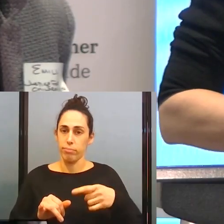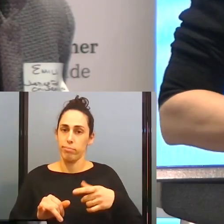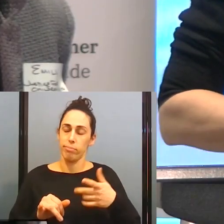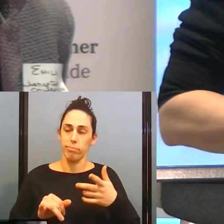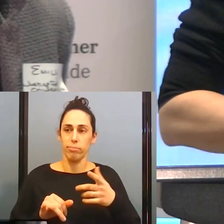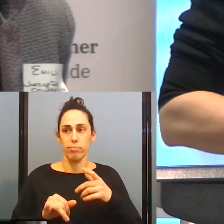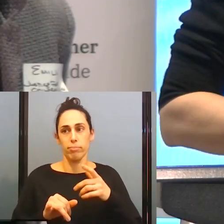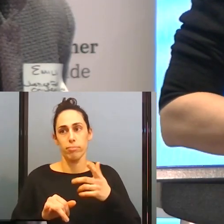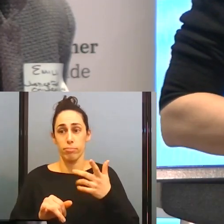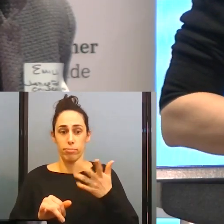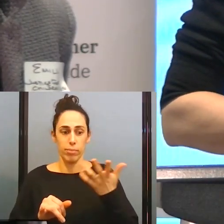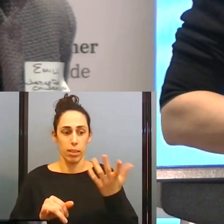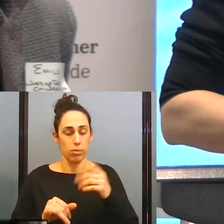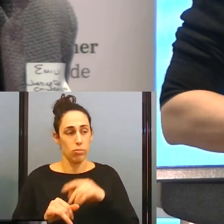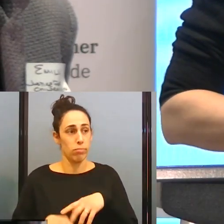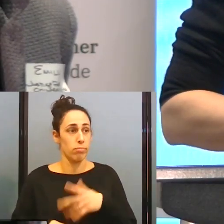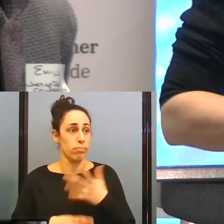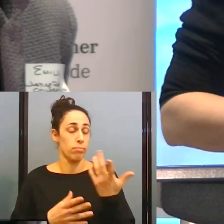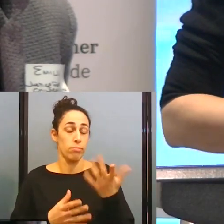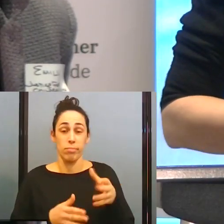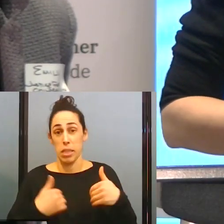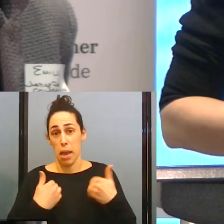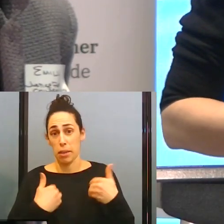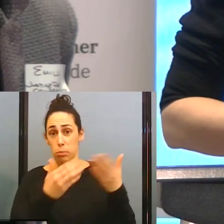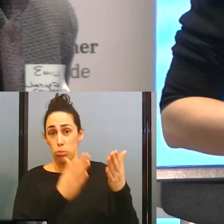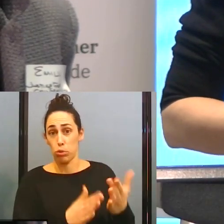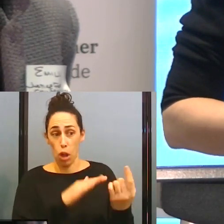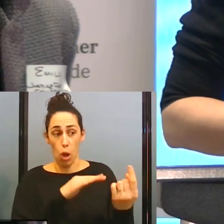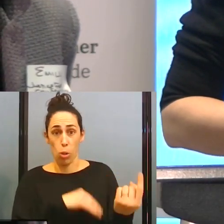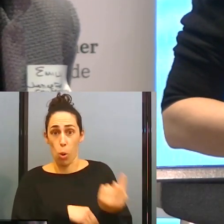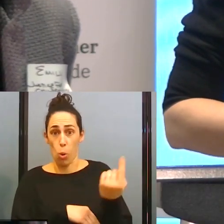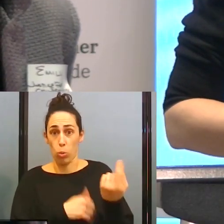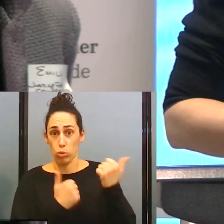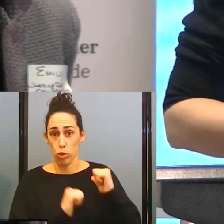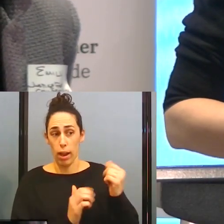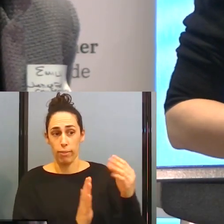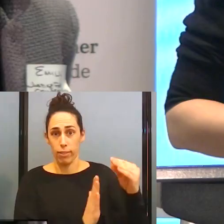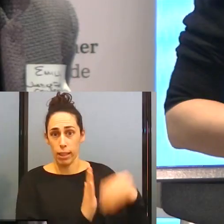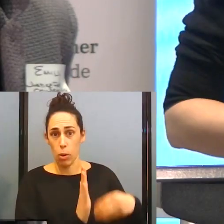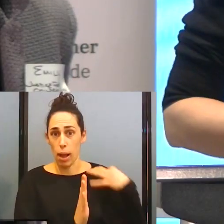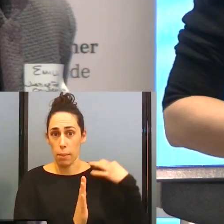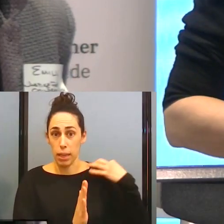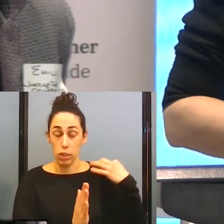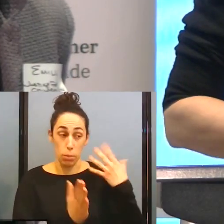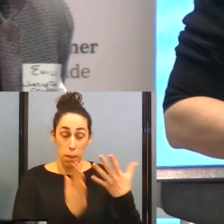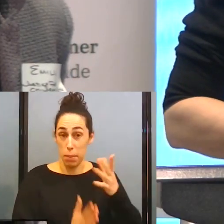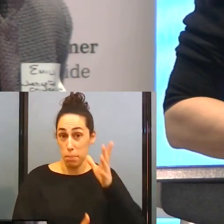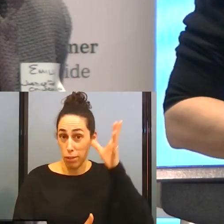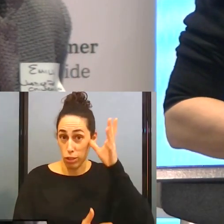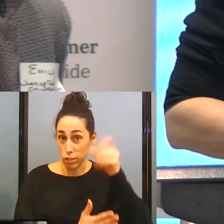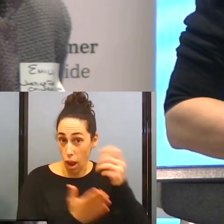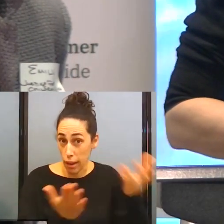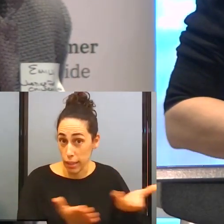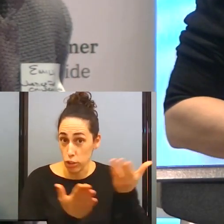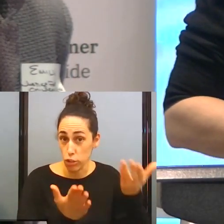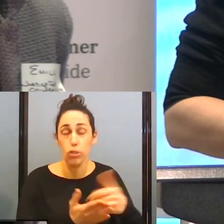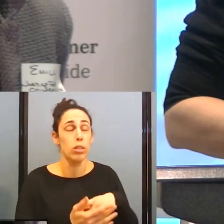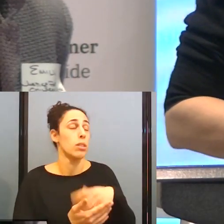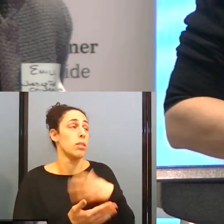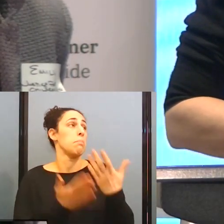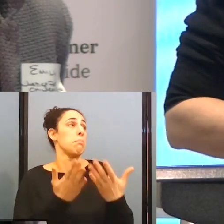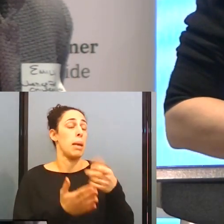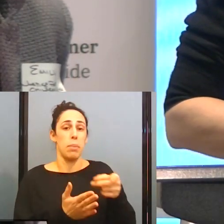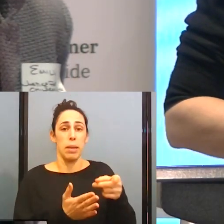for any reason, whether because their parents aren't here, whether their parents are refusing to sign, and so